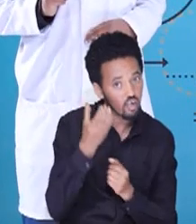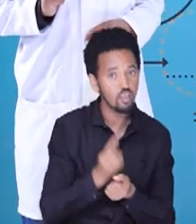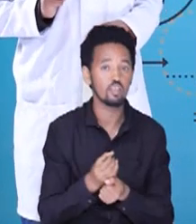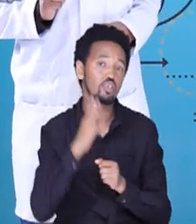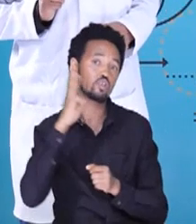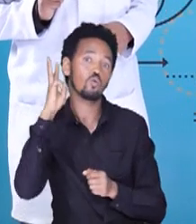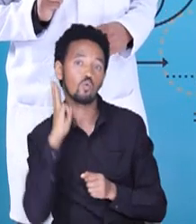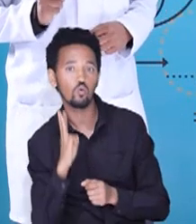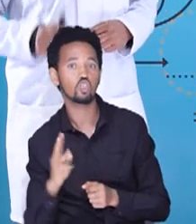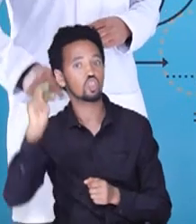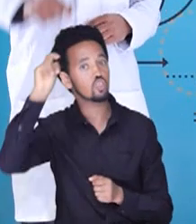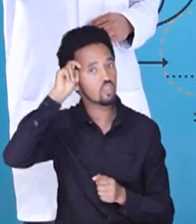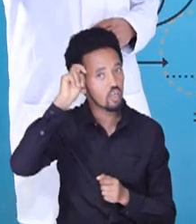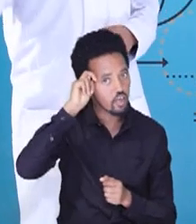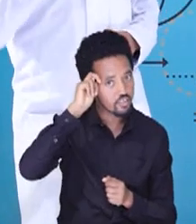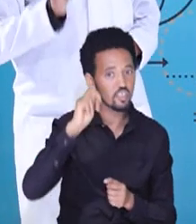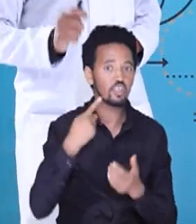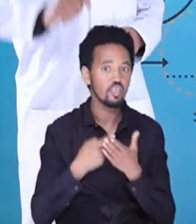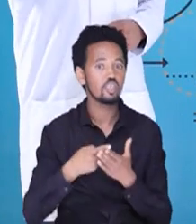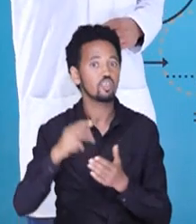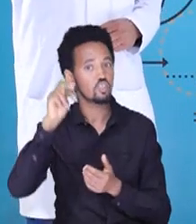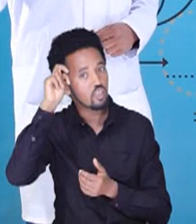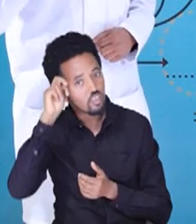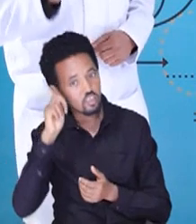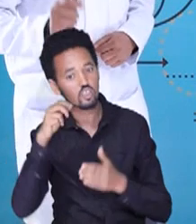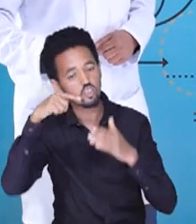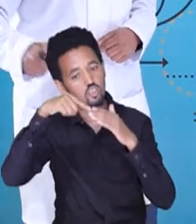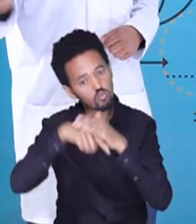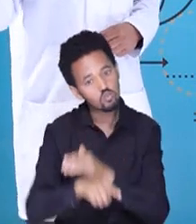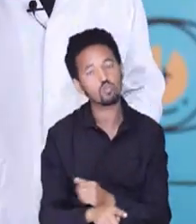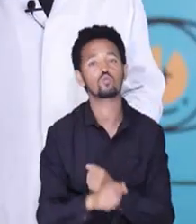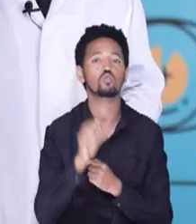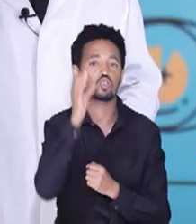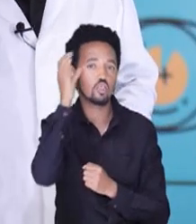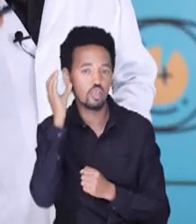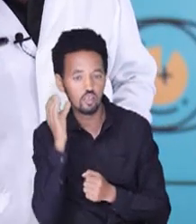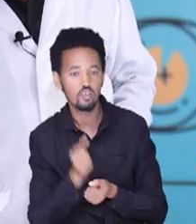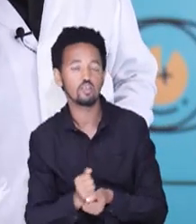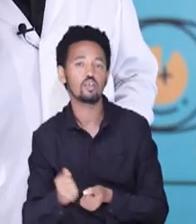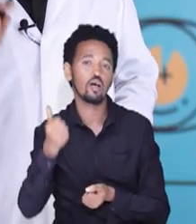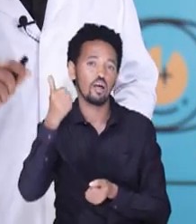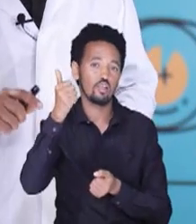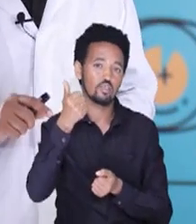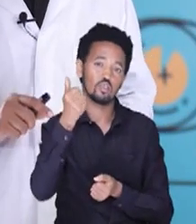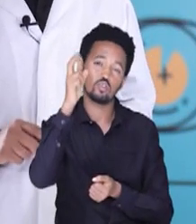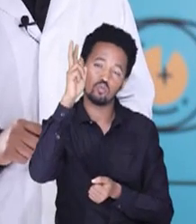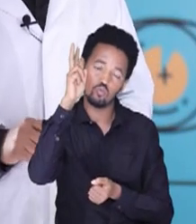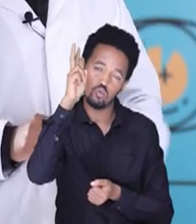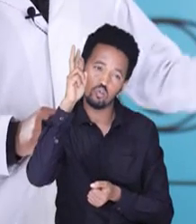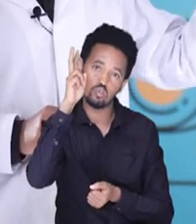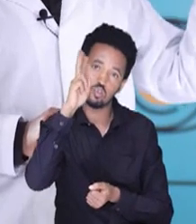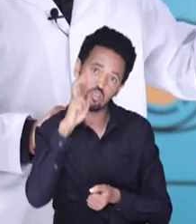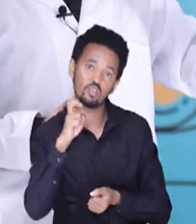was Chang dynasty. This dynasty ruled China until the early 20th